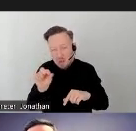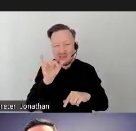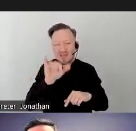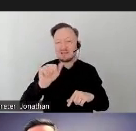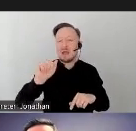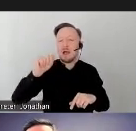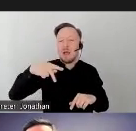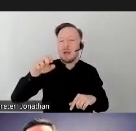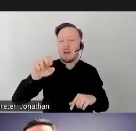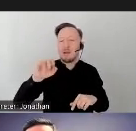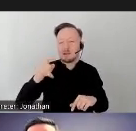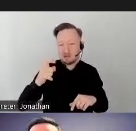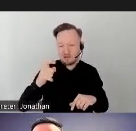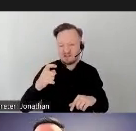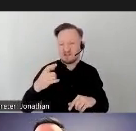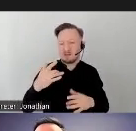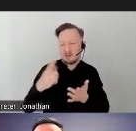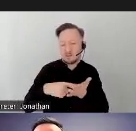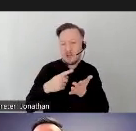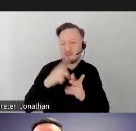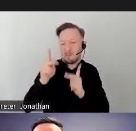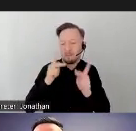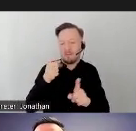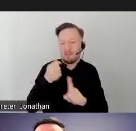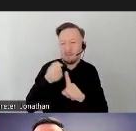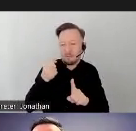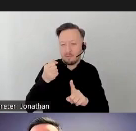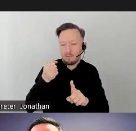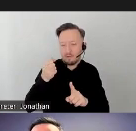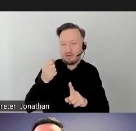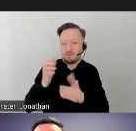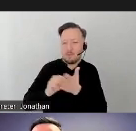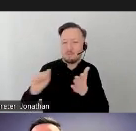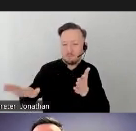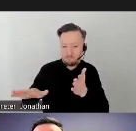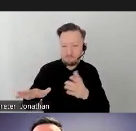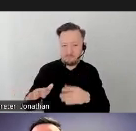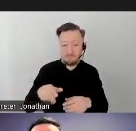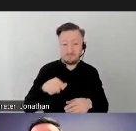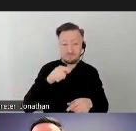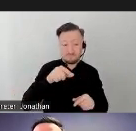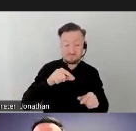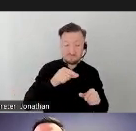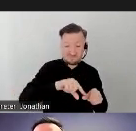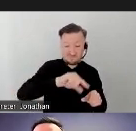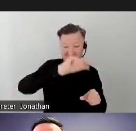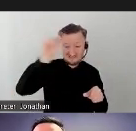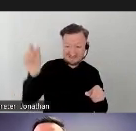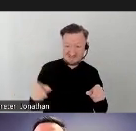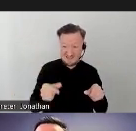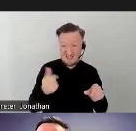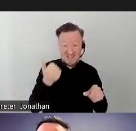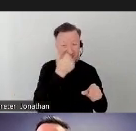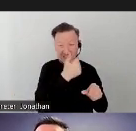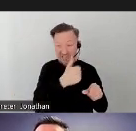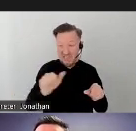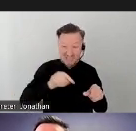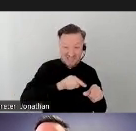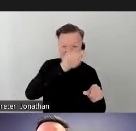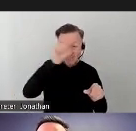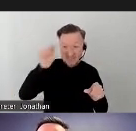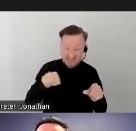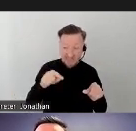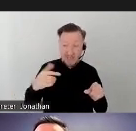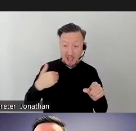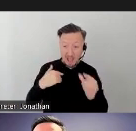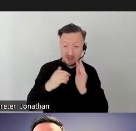appendicitis, and people usually remove that. If you have a cancer in any different part of this colon, we can remove just that part of the